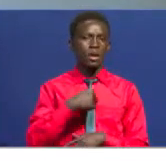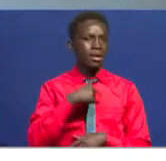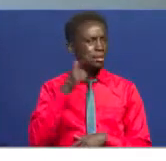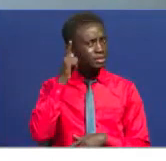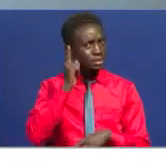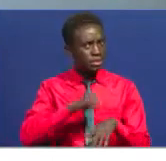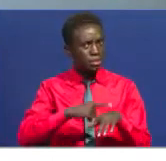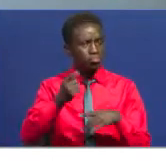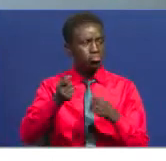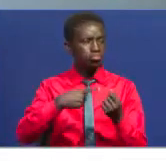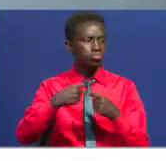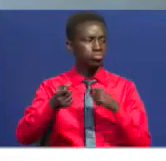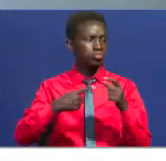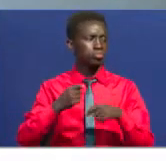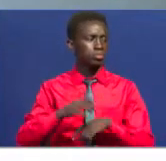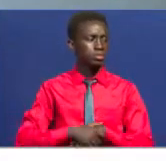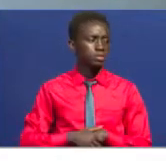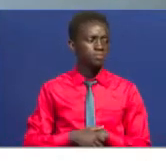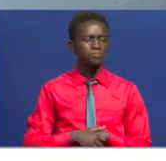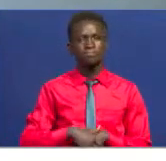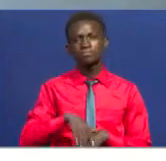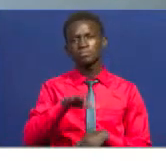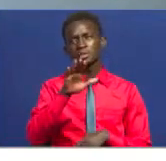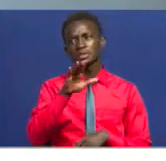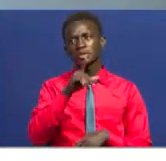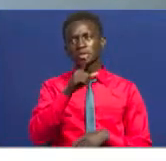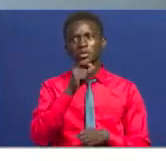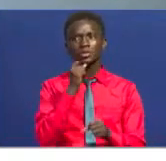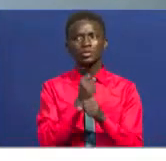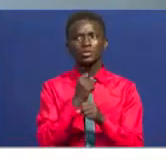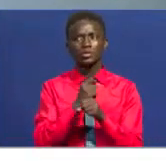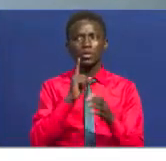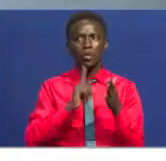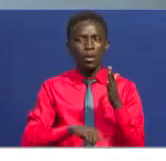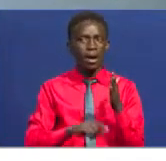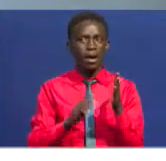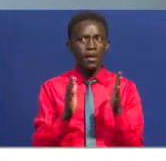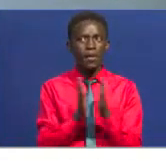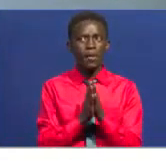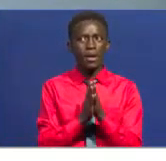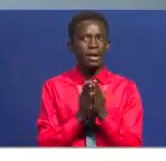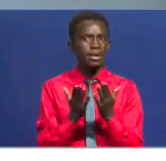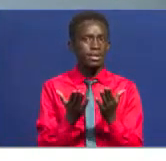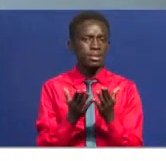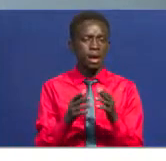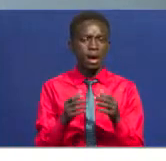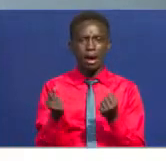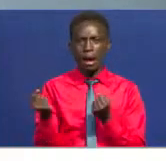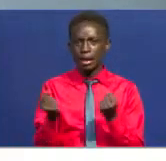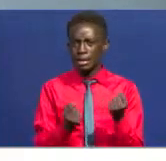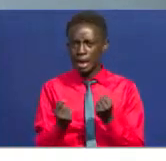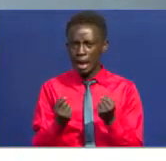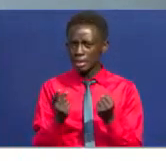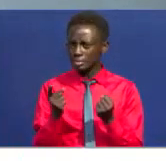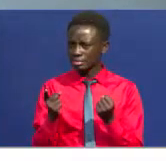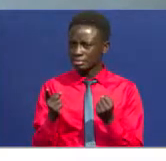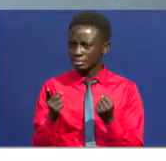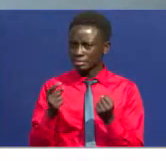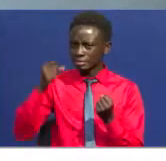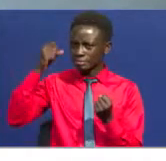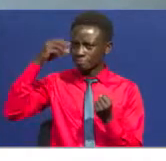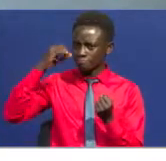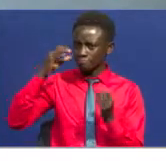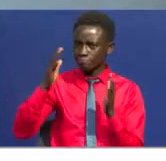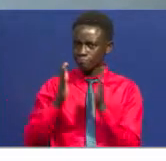your comments. Now, what would you do with a hybrid car whose battery is faulty and the cost of its